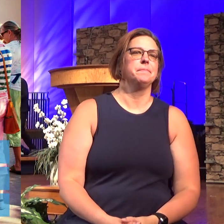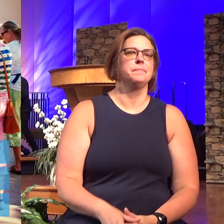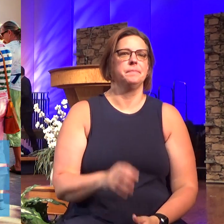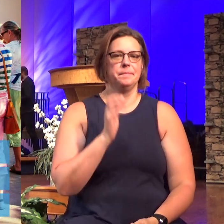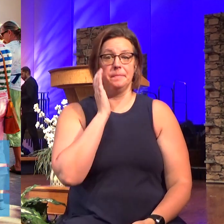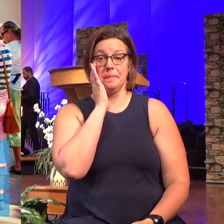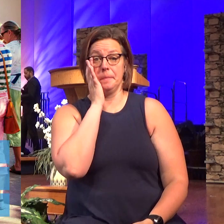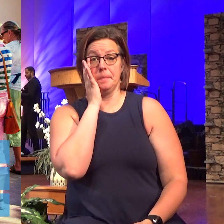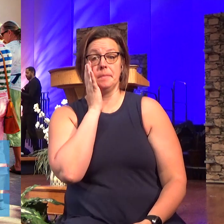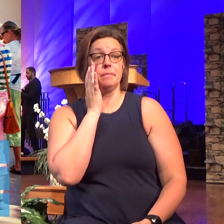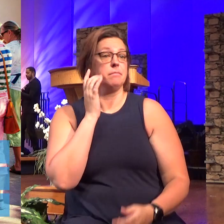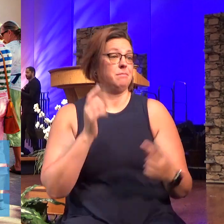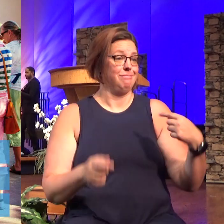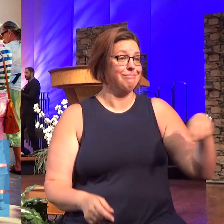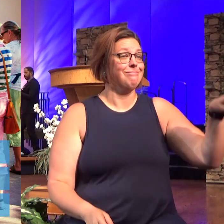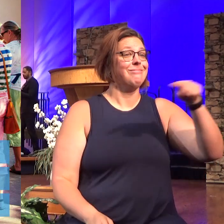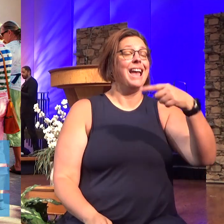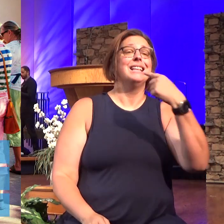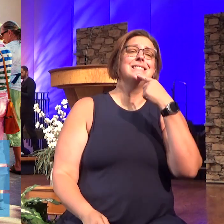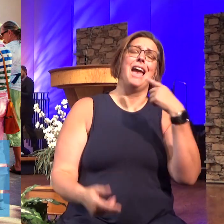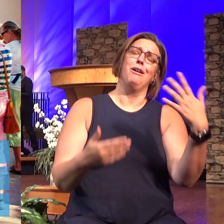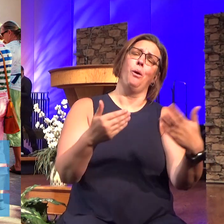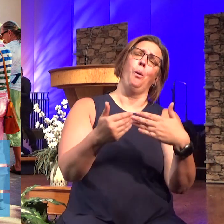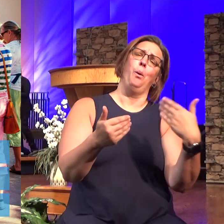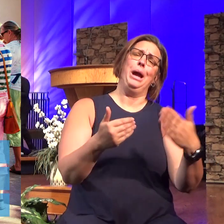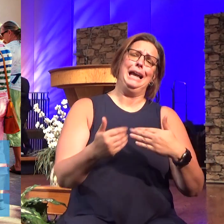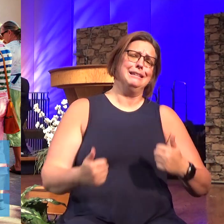Nobody said this would be easy.